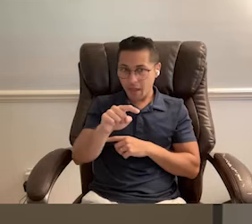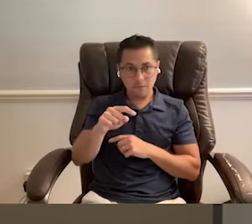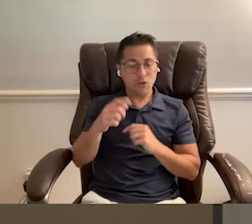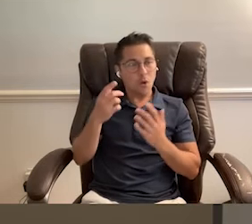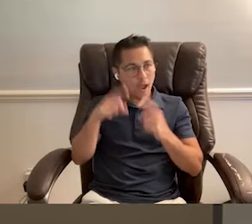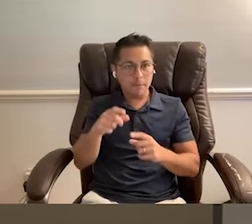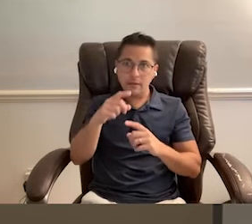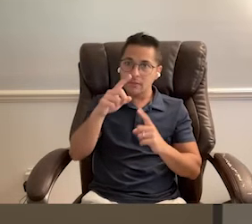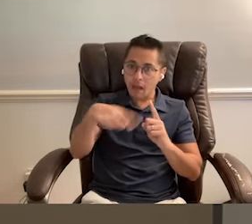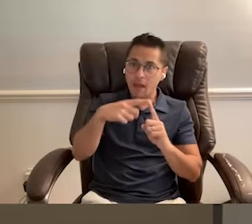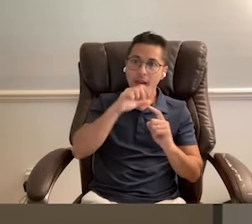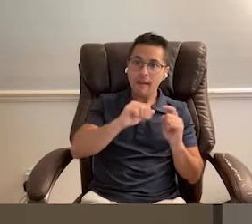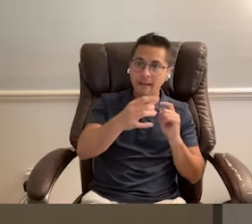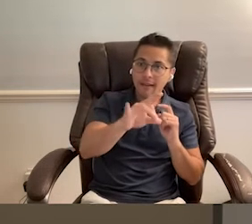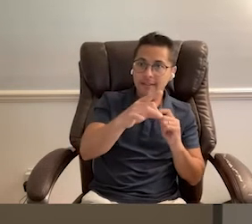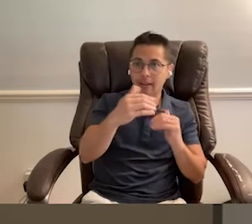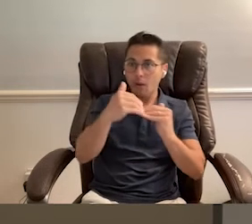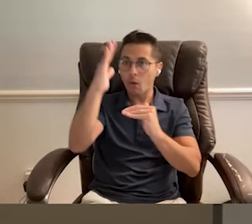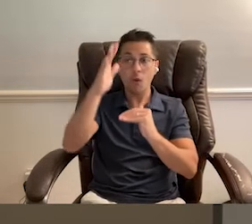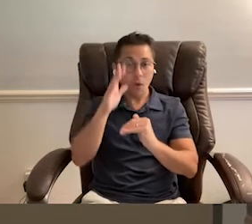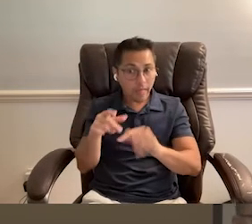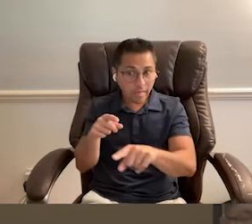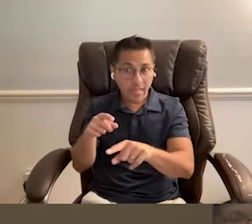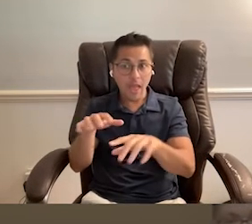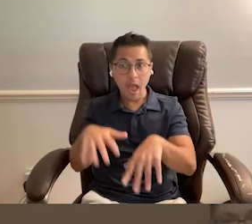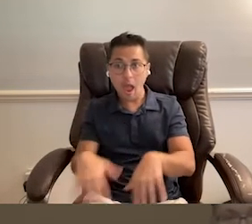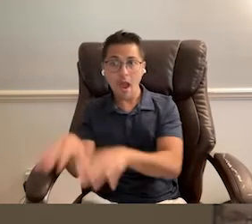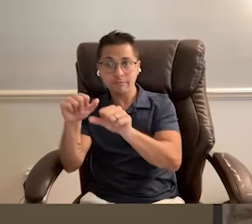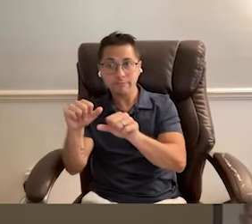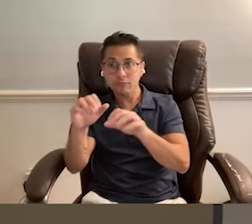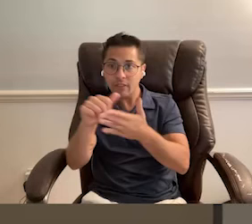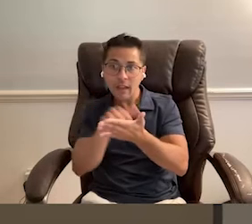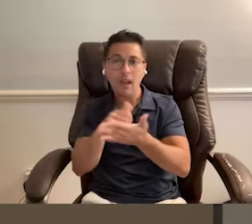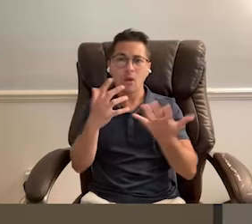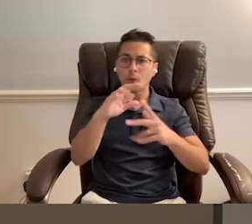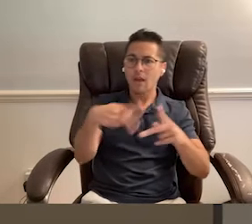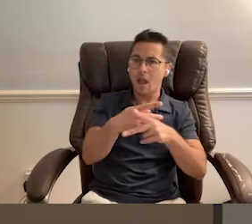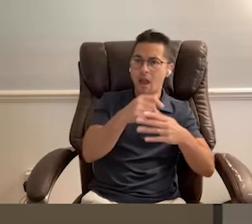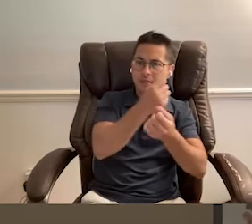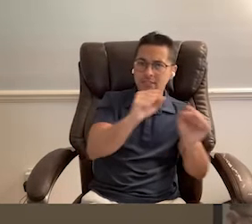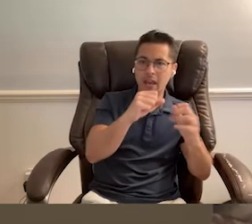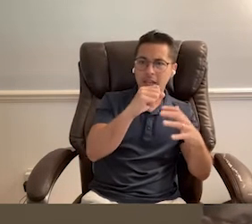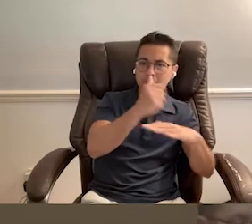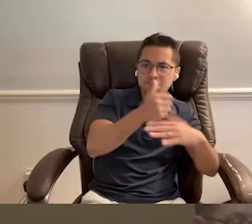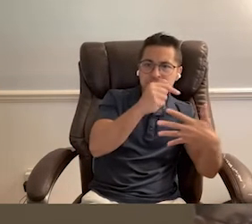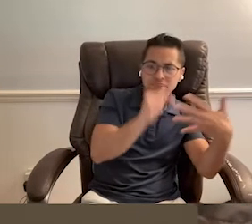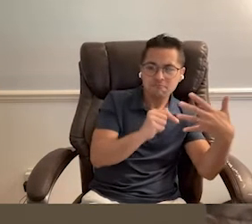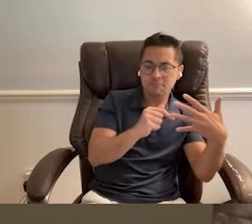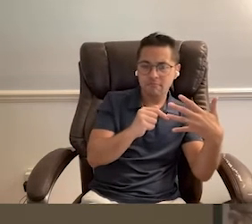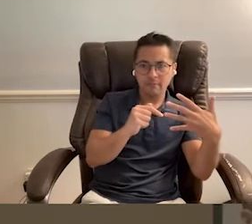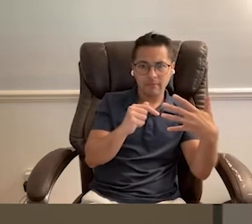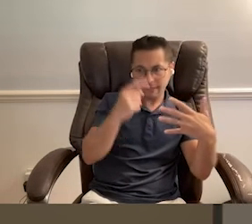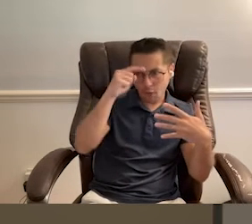older. Are they going to take over the account? What safeguards do I need to have in place if I'm going to continue to manage it on their behalf? So if